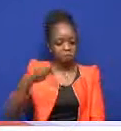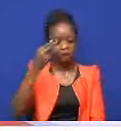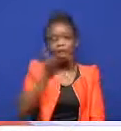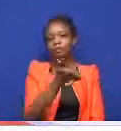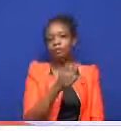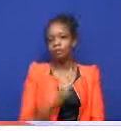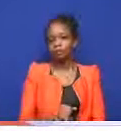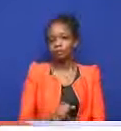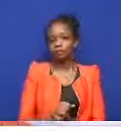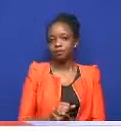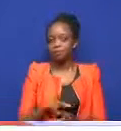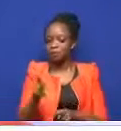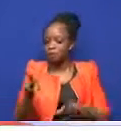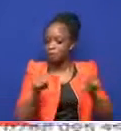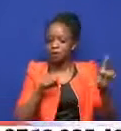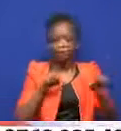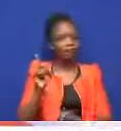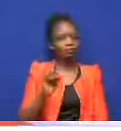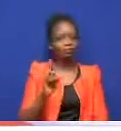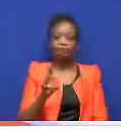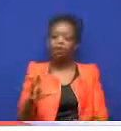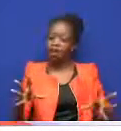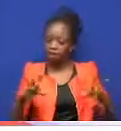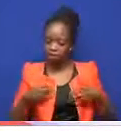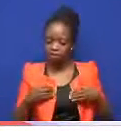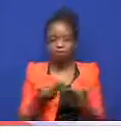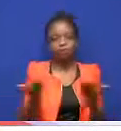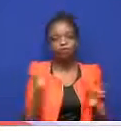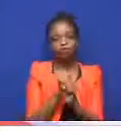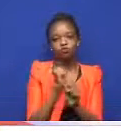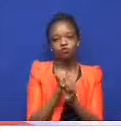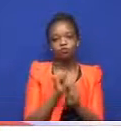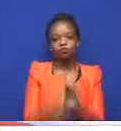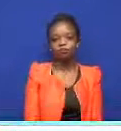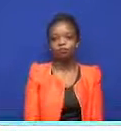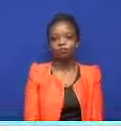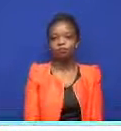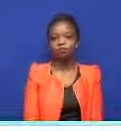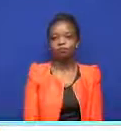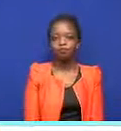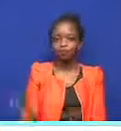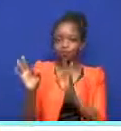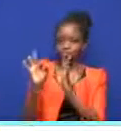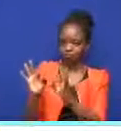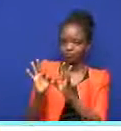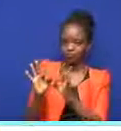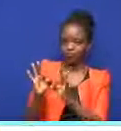Don't choose, don't be choosy. Whatever comes your way, do it. Yeah, sure. Awesome. Thank you so